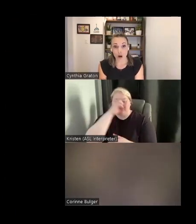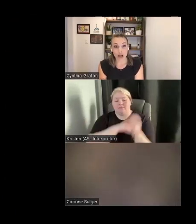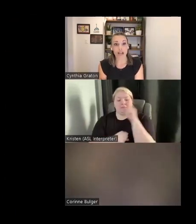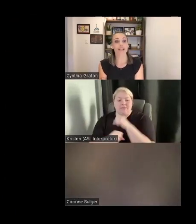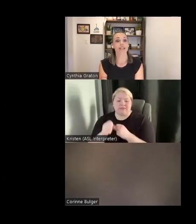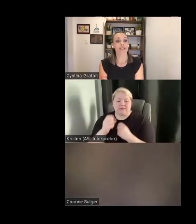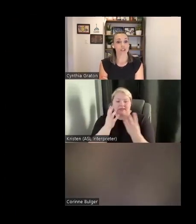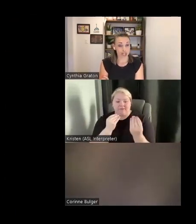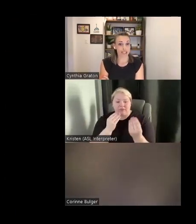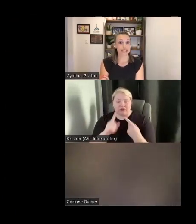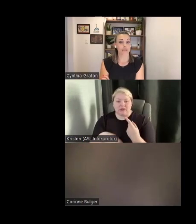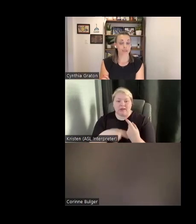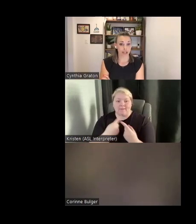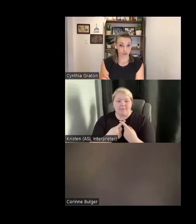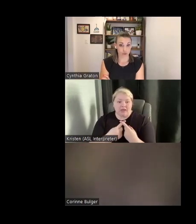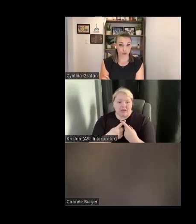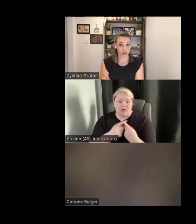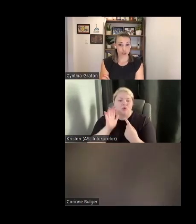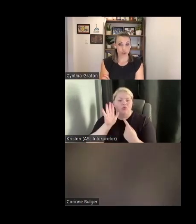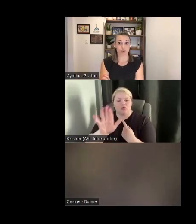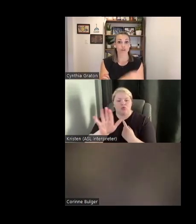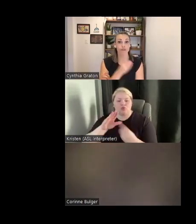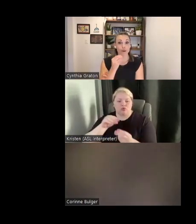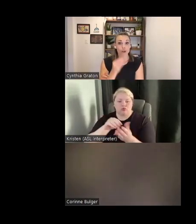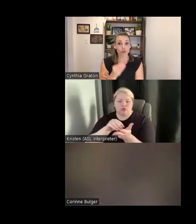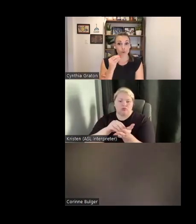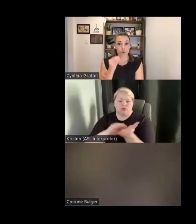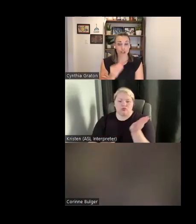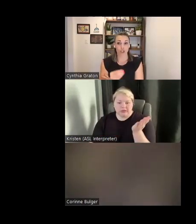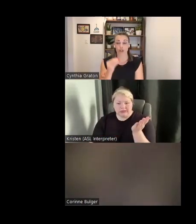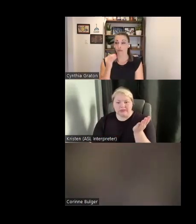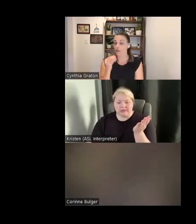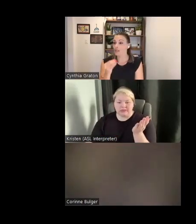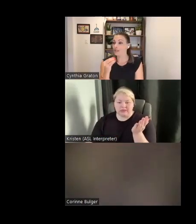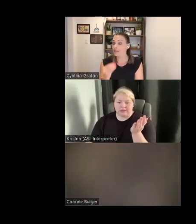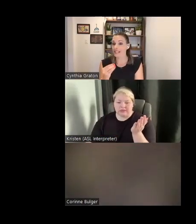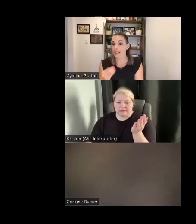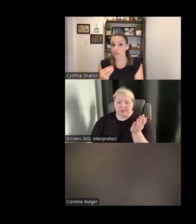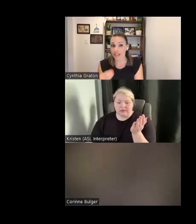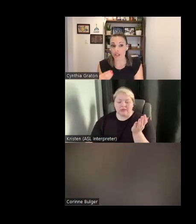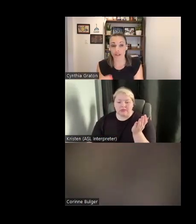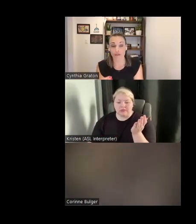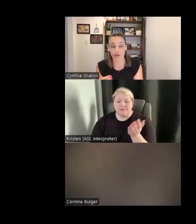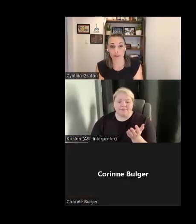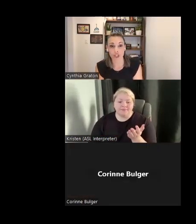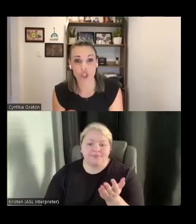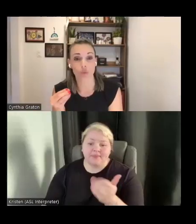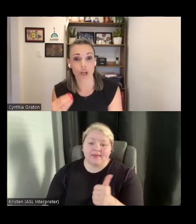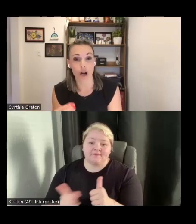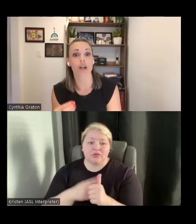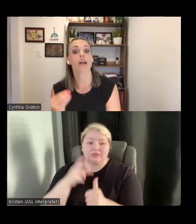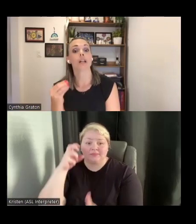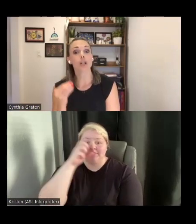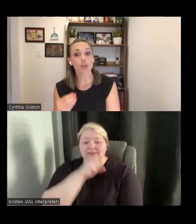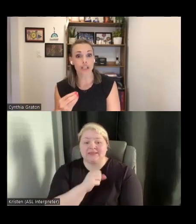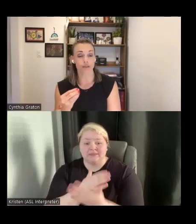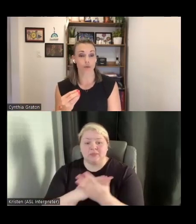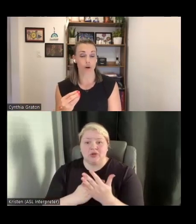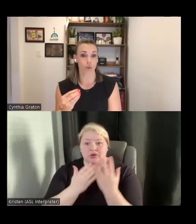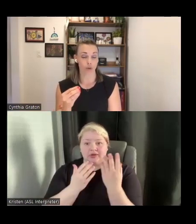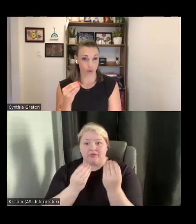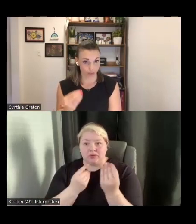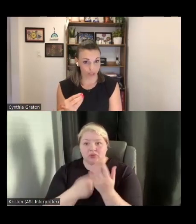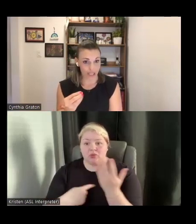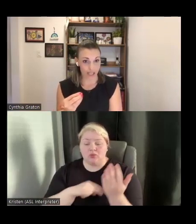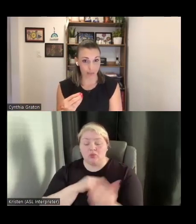is why Jake sometimes struggles. So the first question, the first missing piece of information we are looking